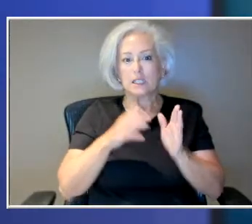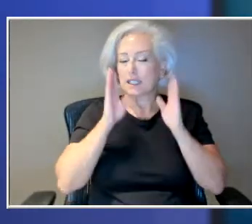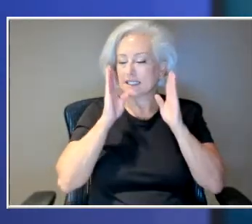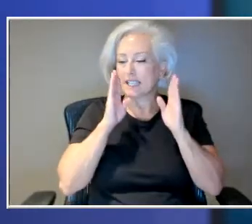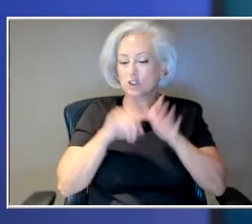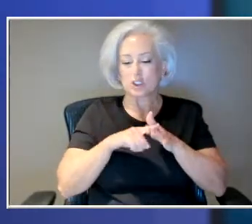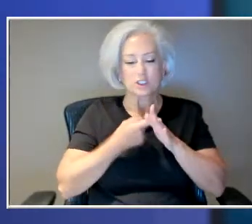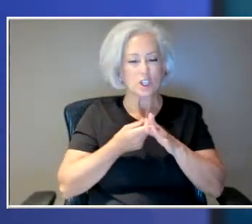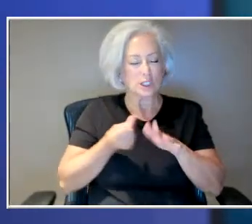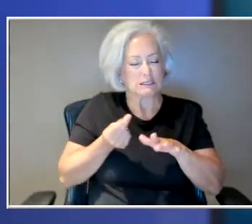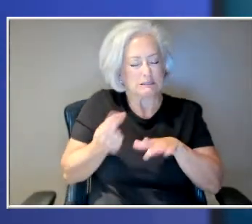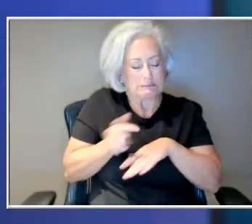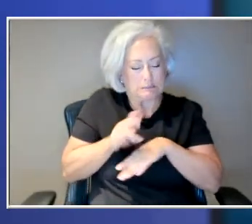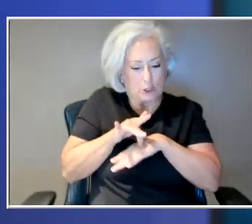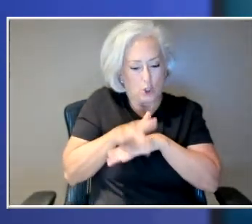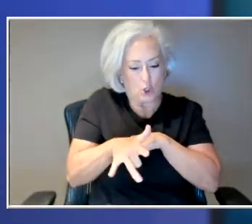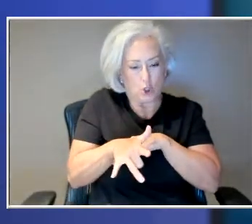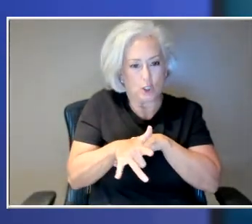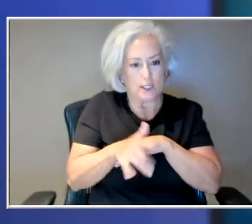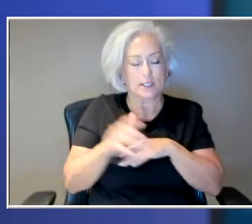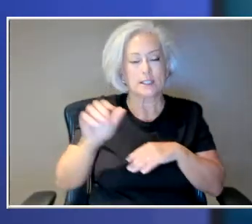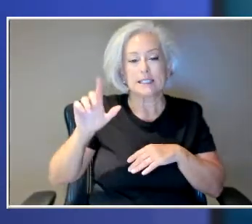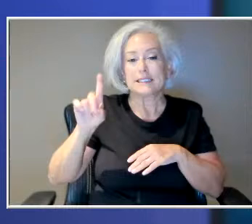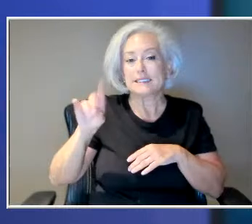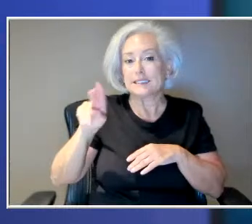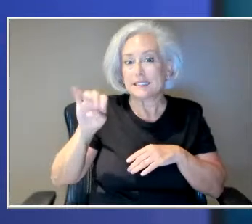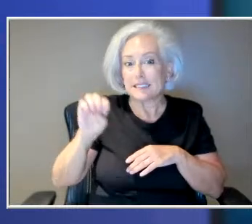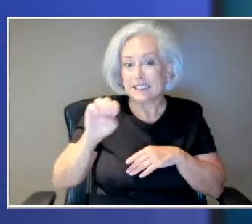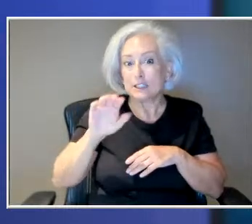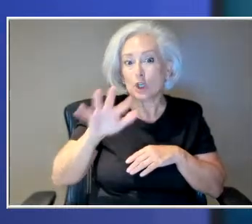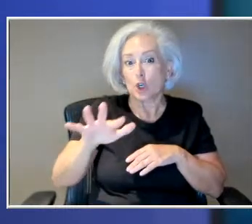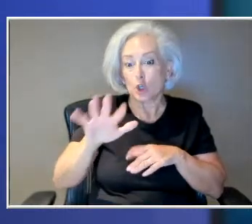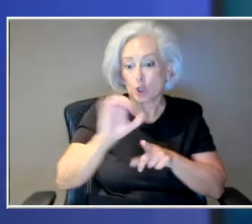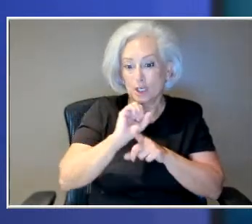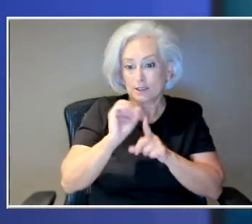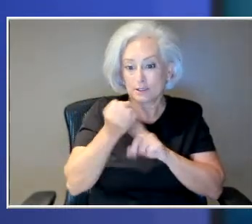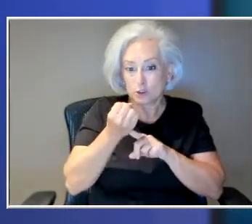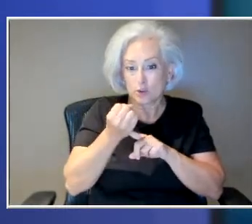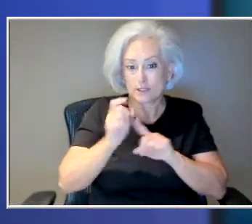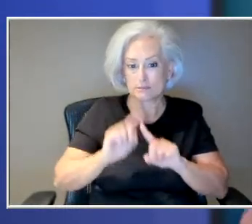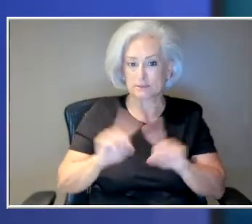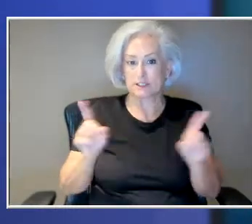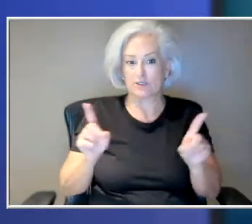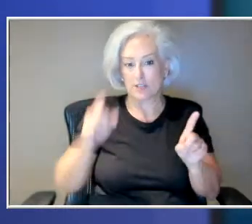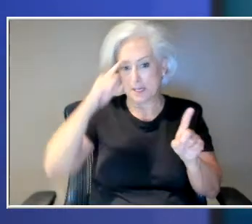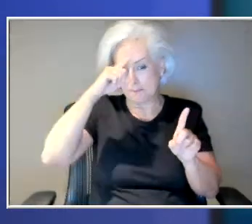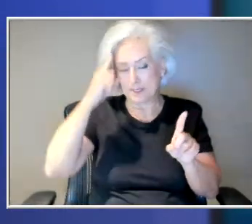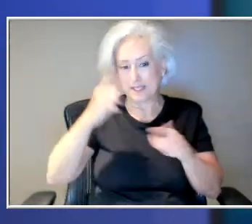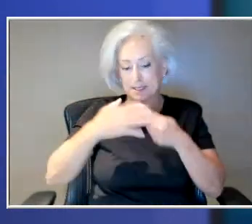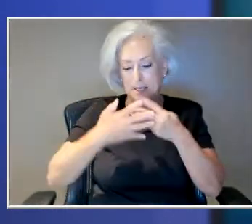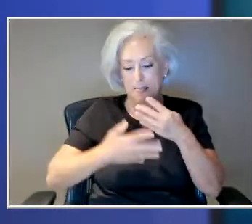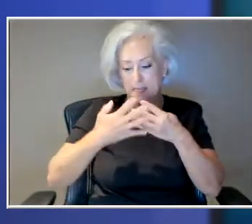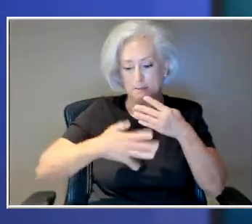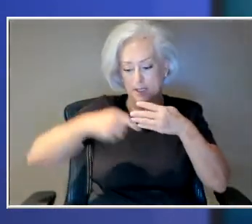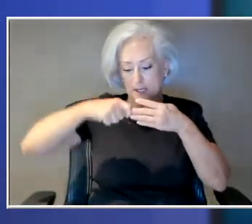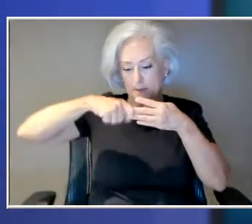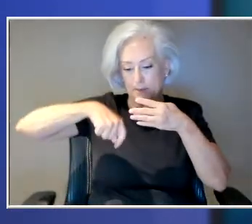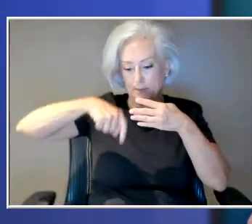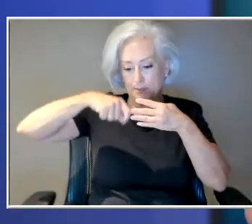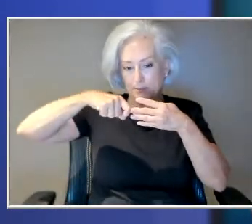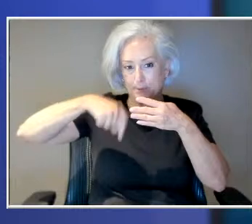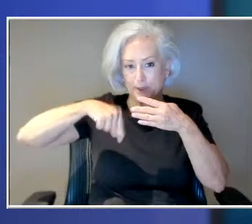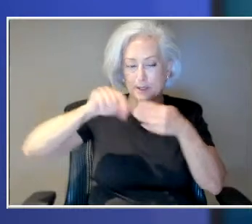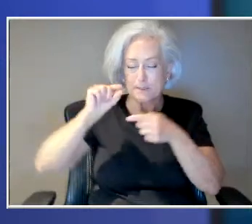case is unusual because the amount of bleeding that she experienced that we can detect on the CAT scan was importantly small. So small